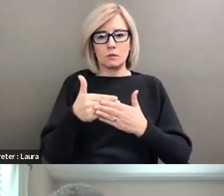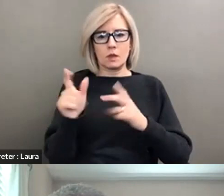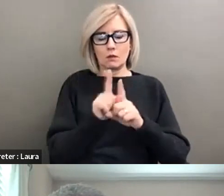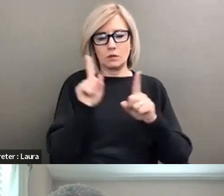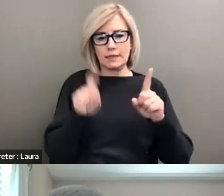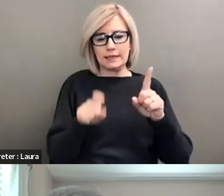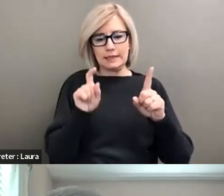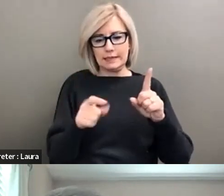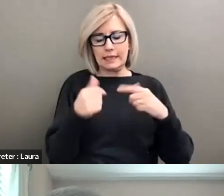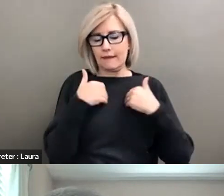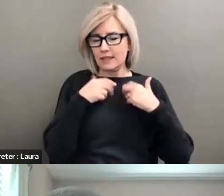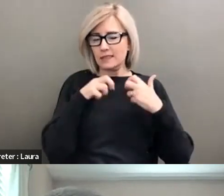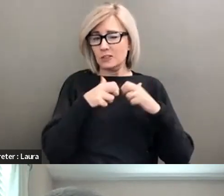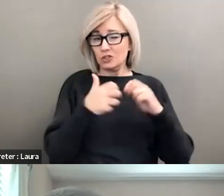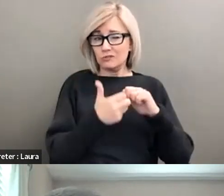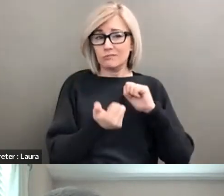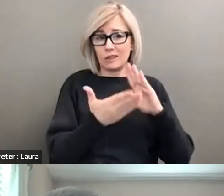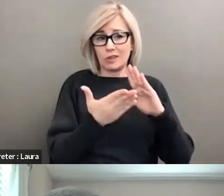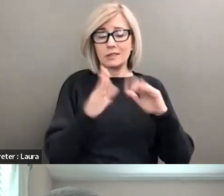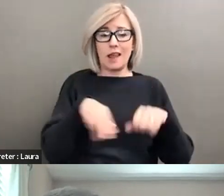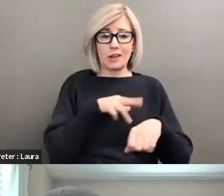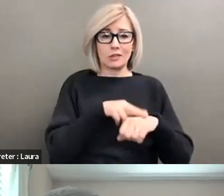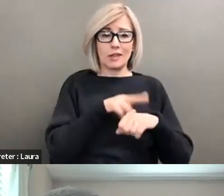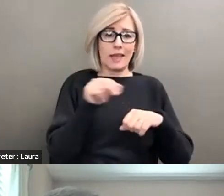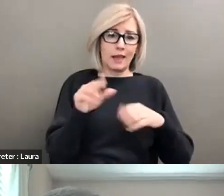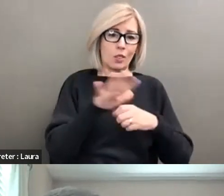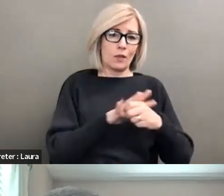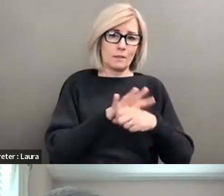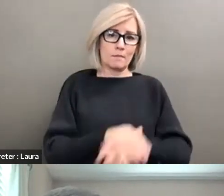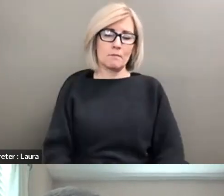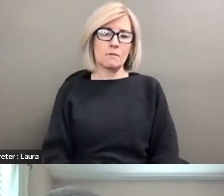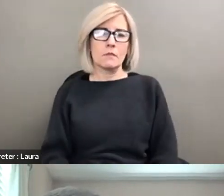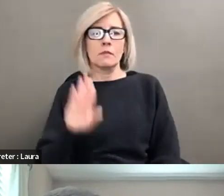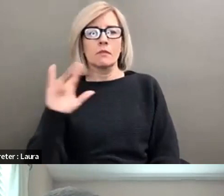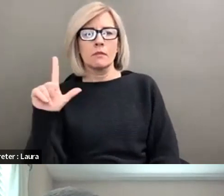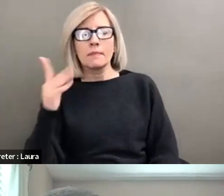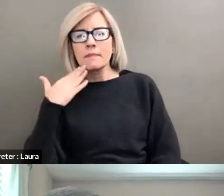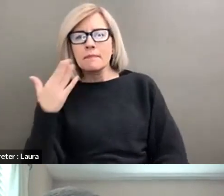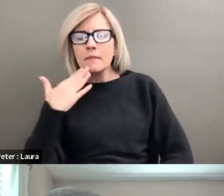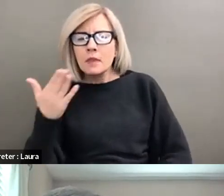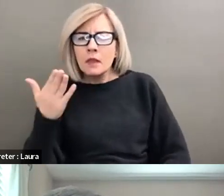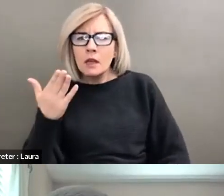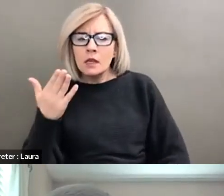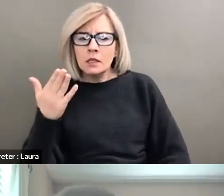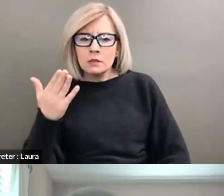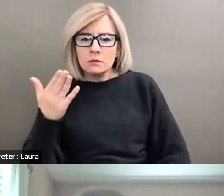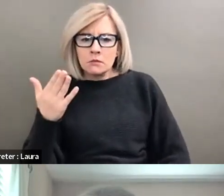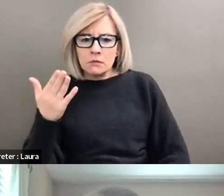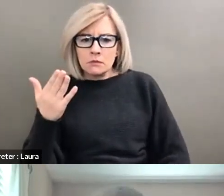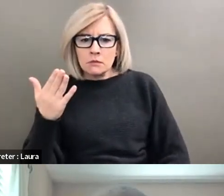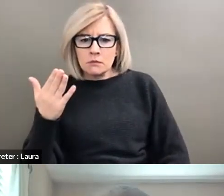this issue addressed nationally as well as locally. Paula, thank you. What a great way to,